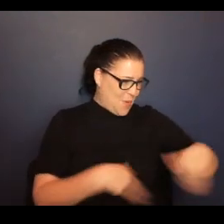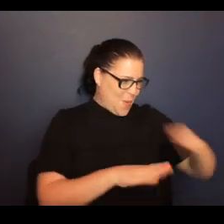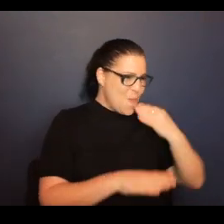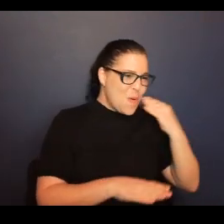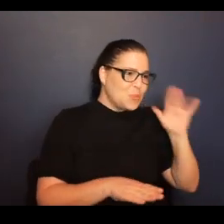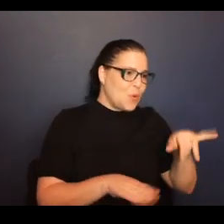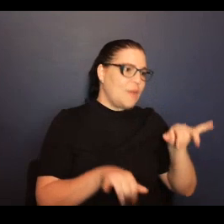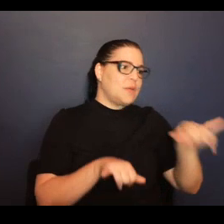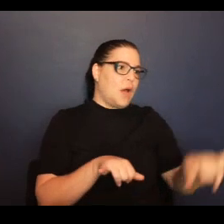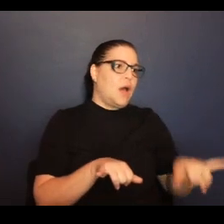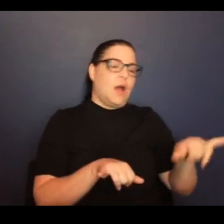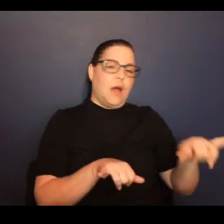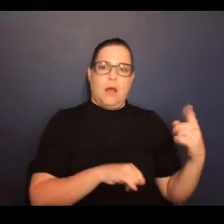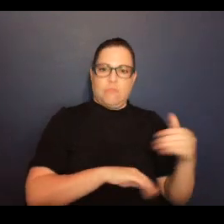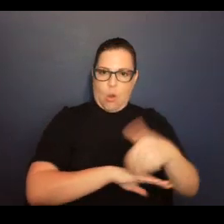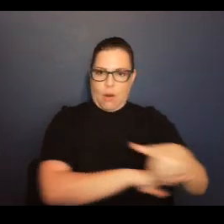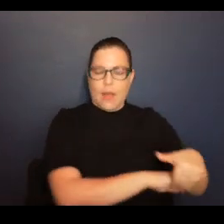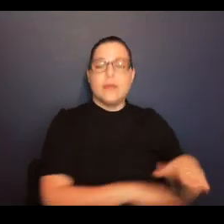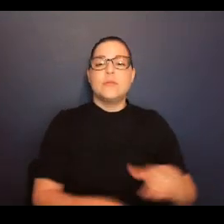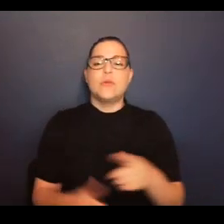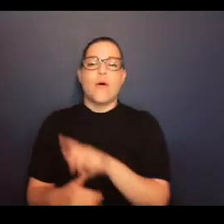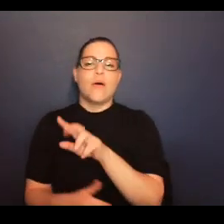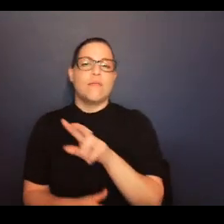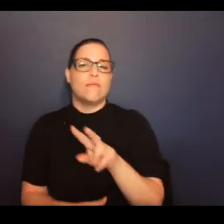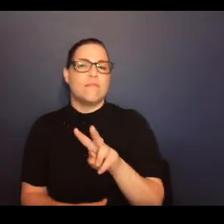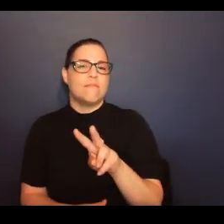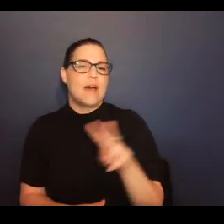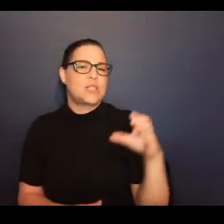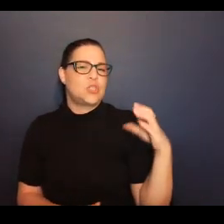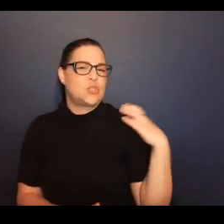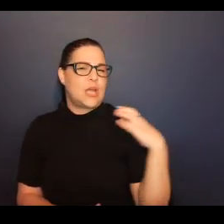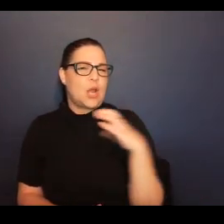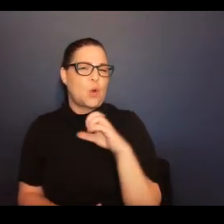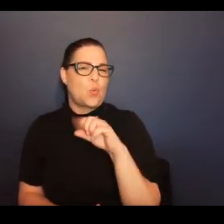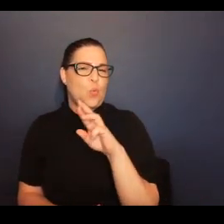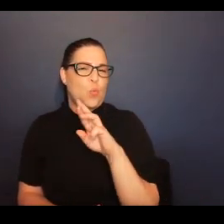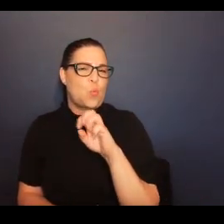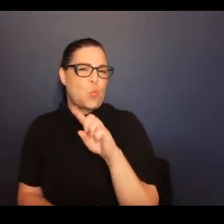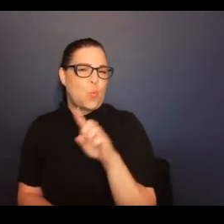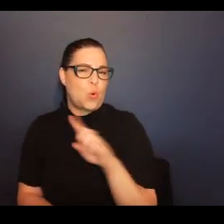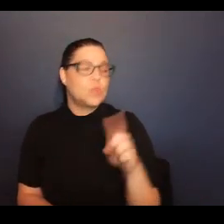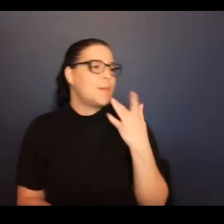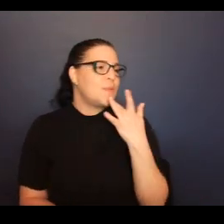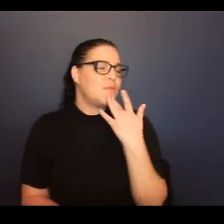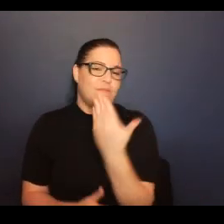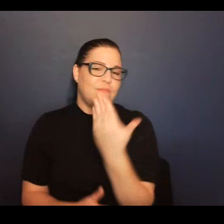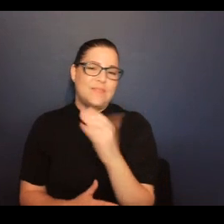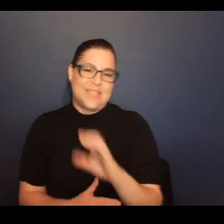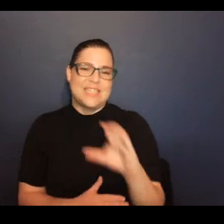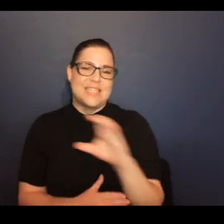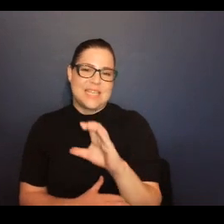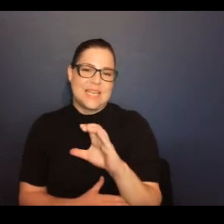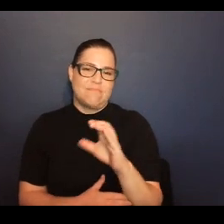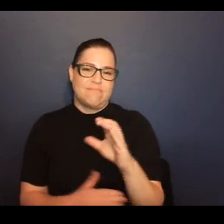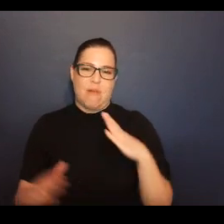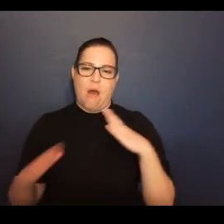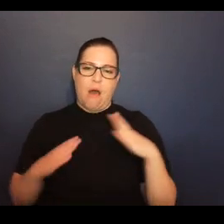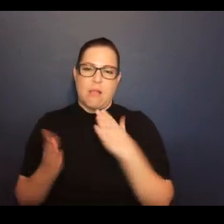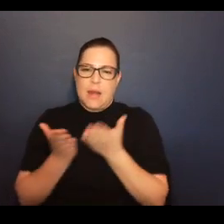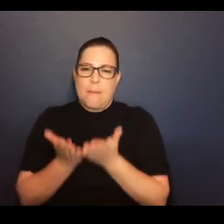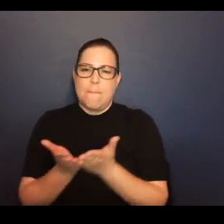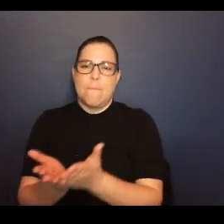night. Okay. Vice Chair Cruz. Definitely want to hear 15C, the holiday boat parade. All right, we definitely want to hear